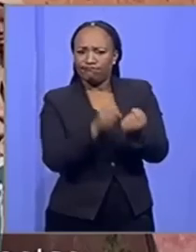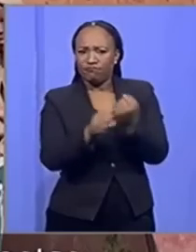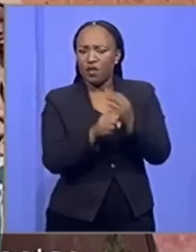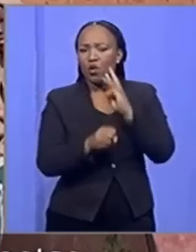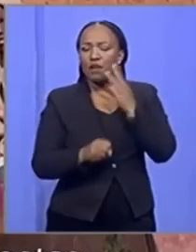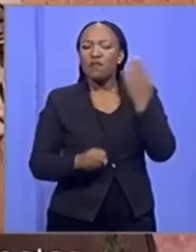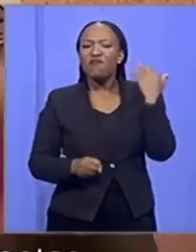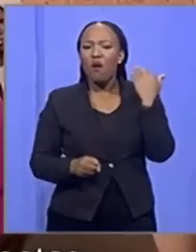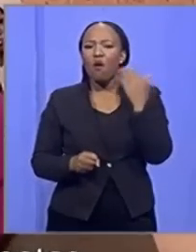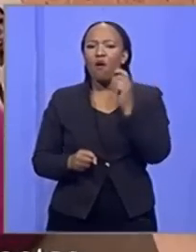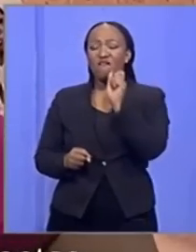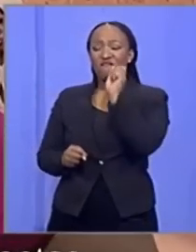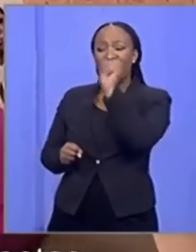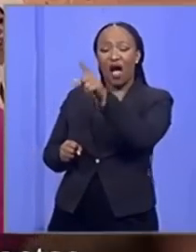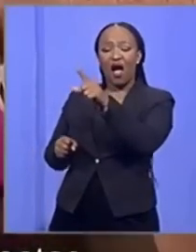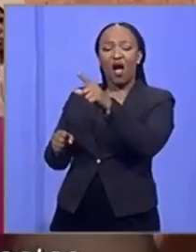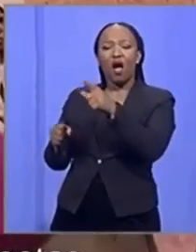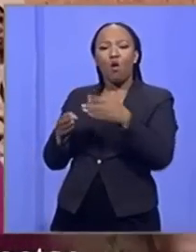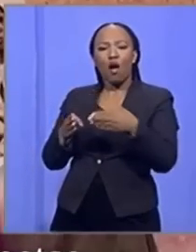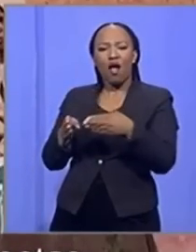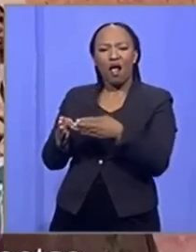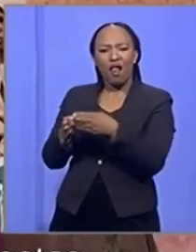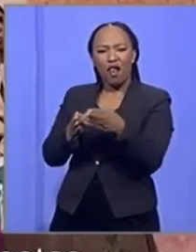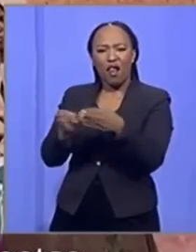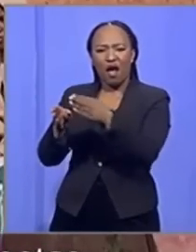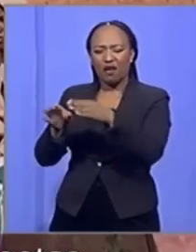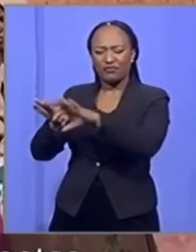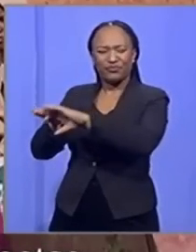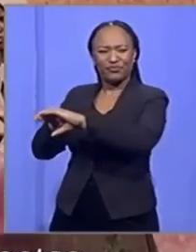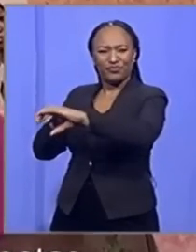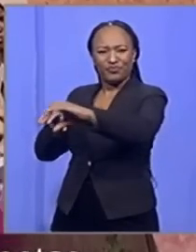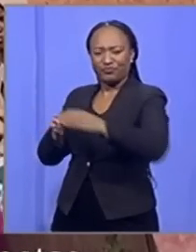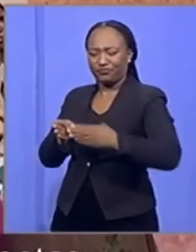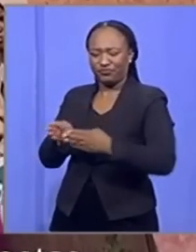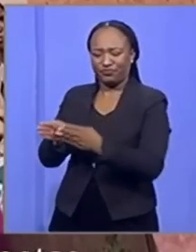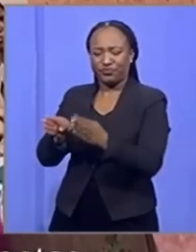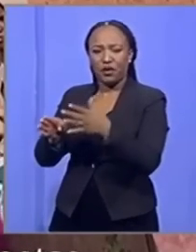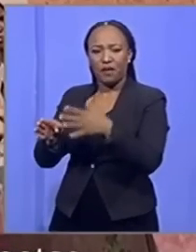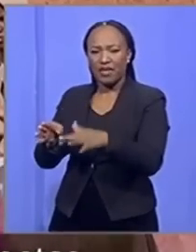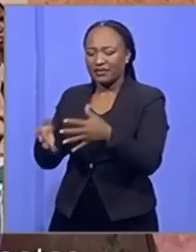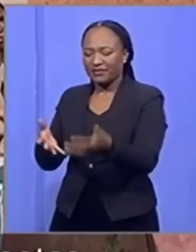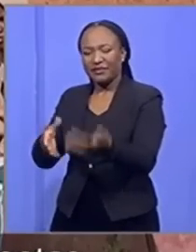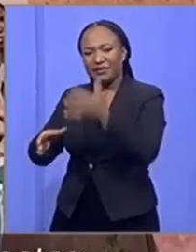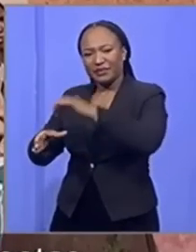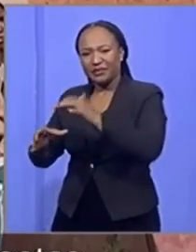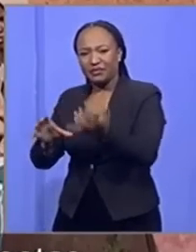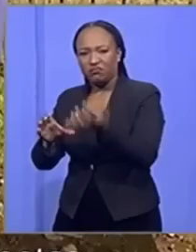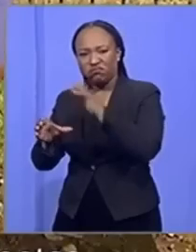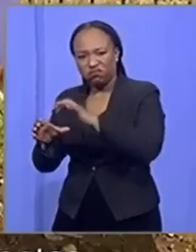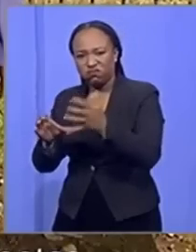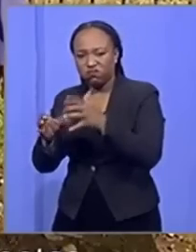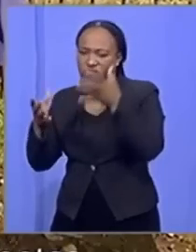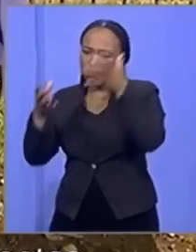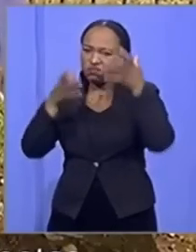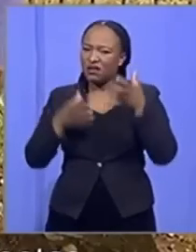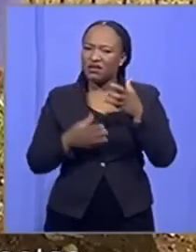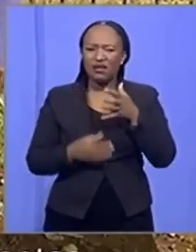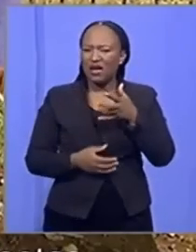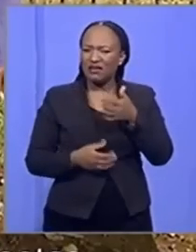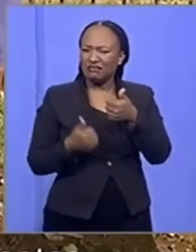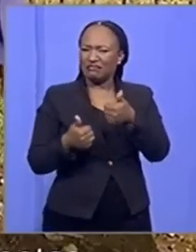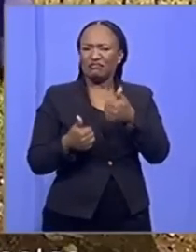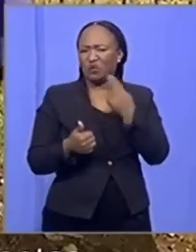tonose ko forong mo de bai e faili for ga teng metsi teng a fetsa ntse o a sefe before tla sebedisa ha ho mona to ga metsi sona. Masepala wa